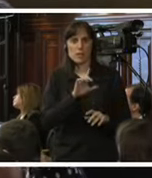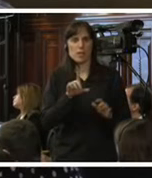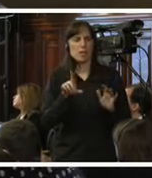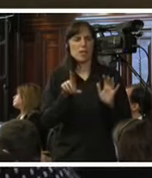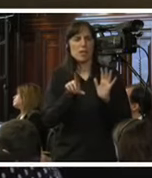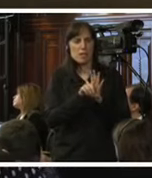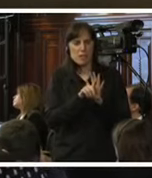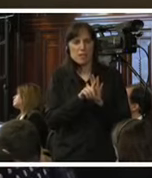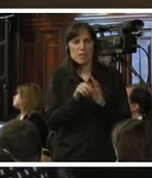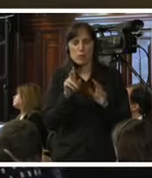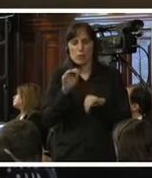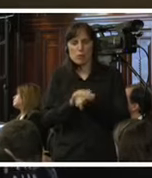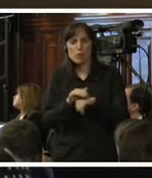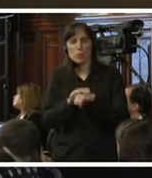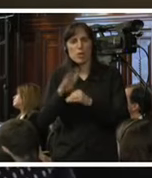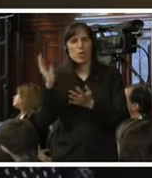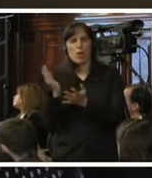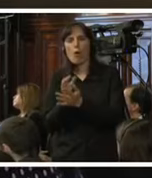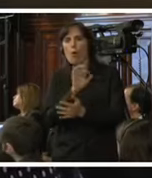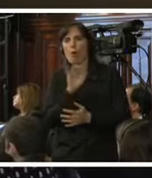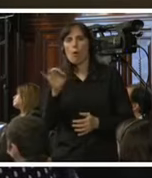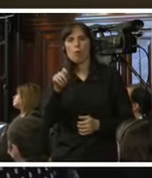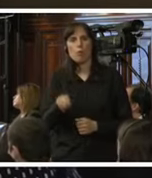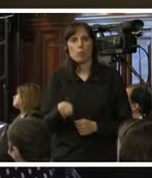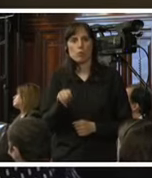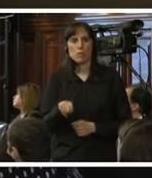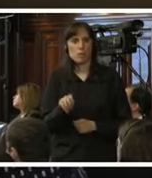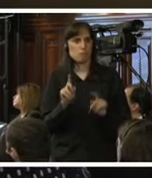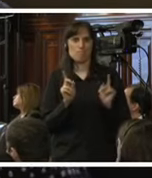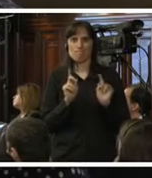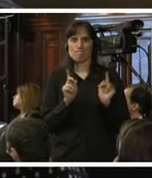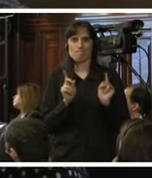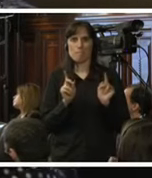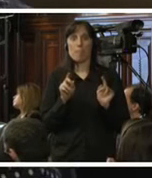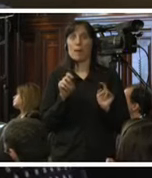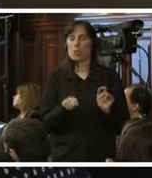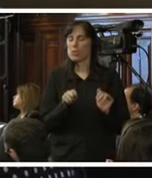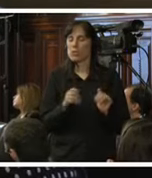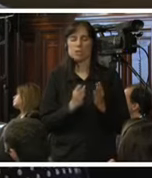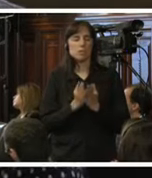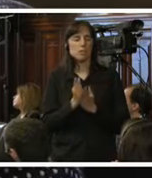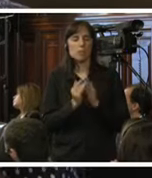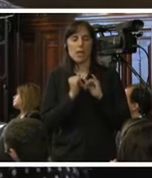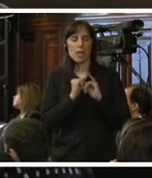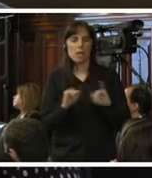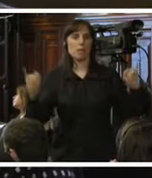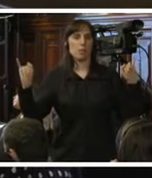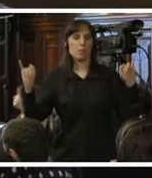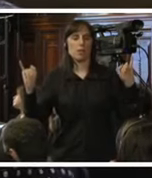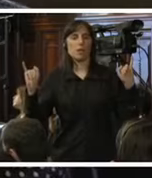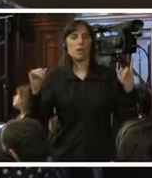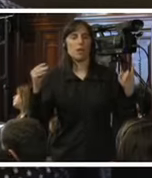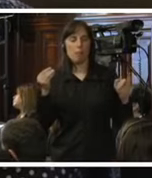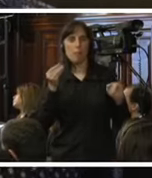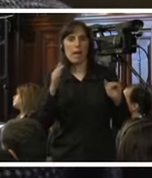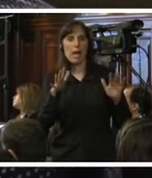disciplinary, the judiciary. The judiciary must be independent of these bodies. And so clearly we must have an independent